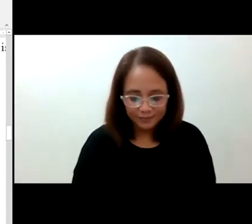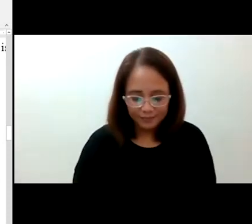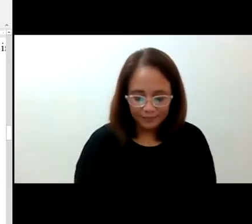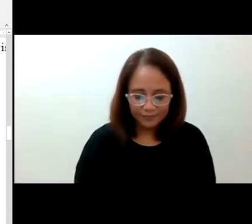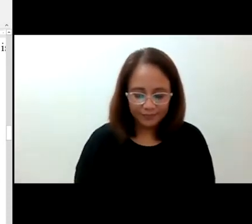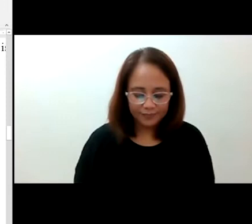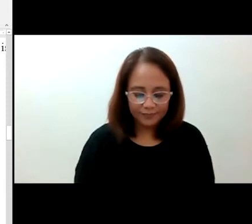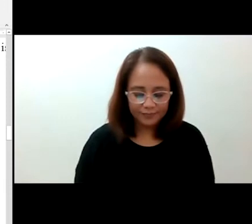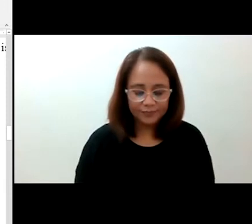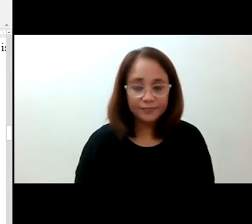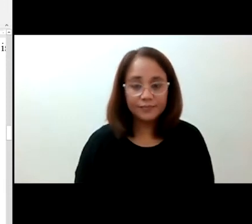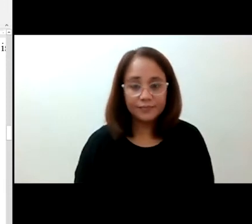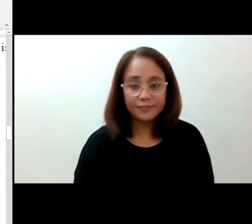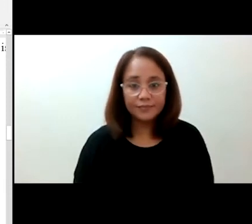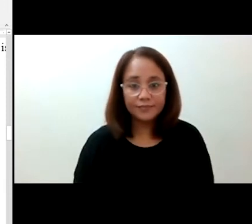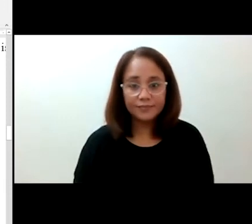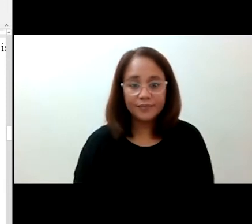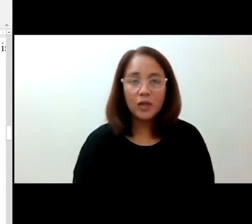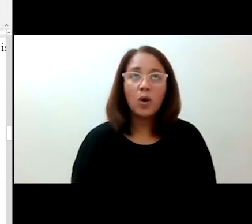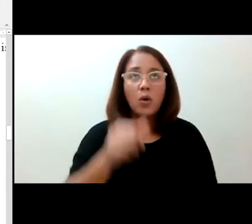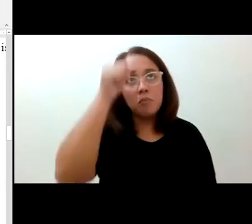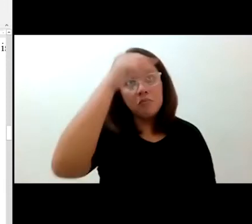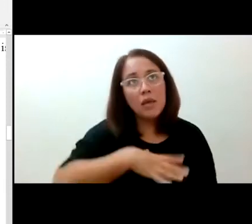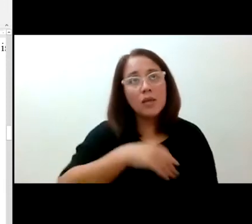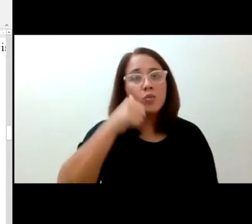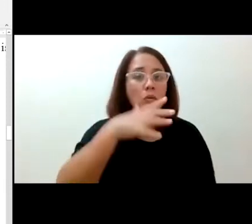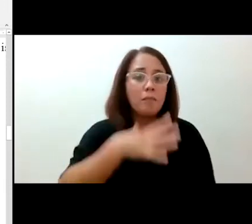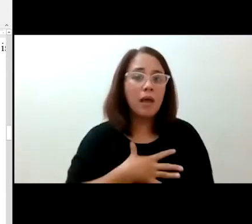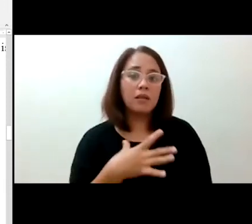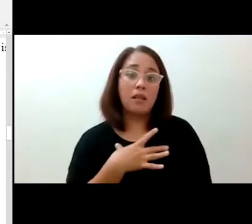Or man, woman, like.